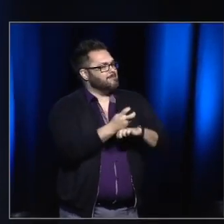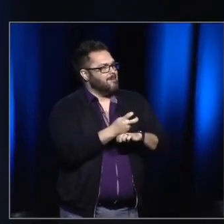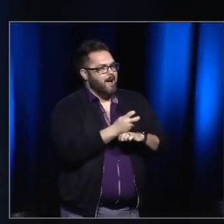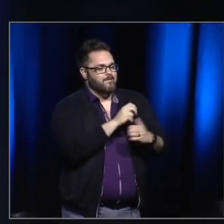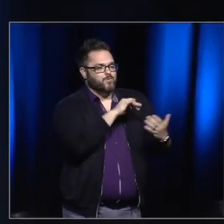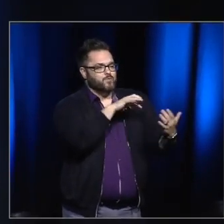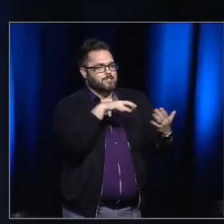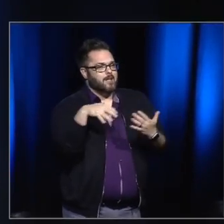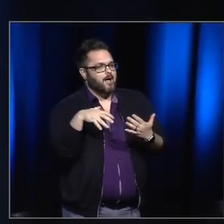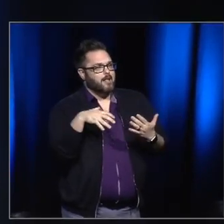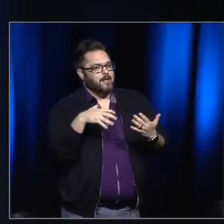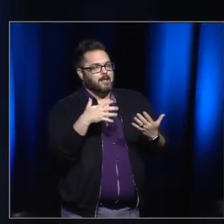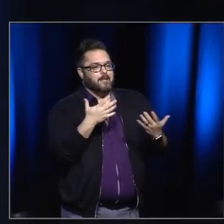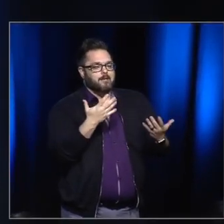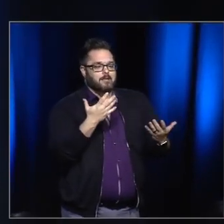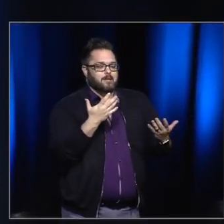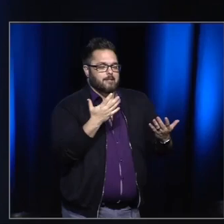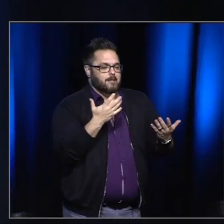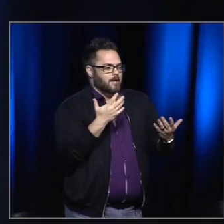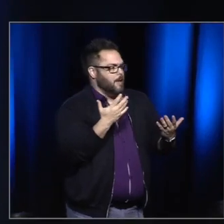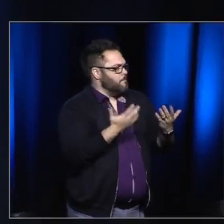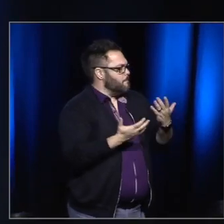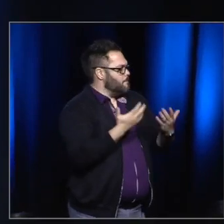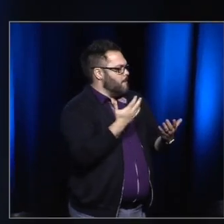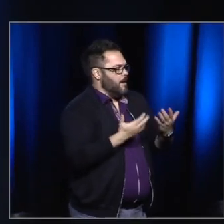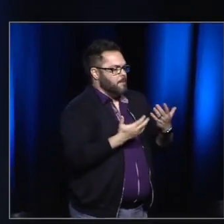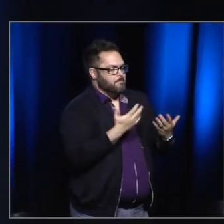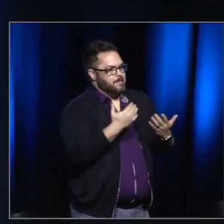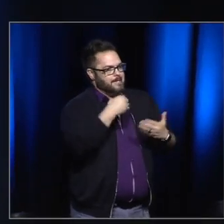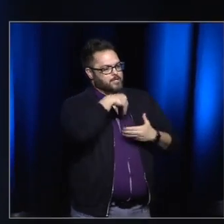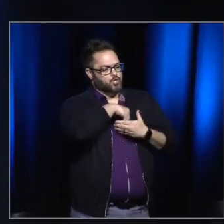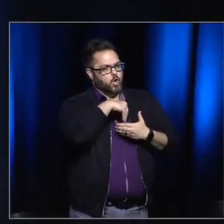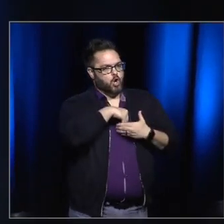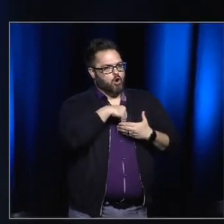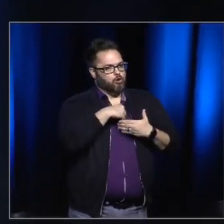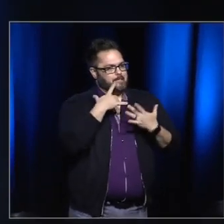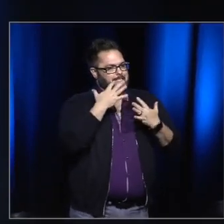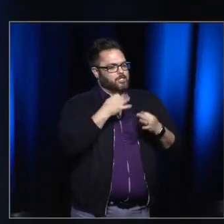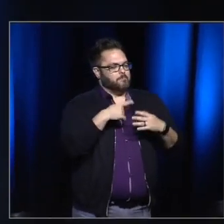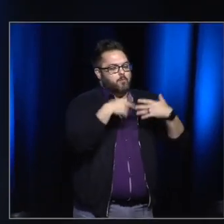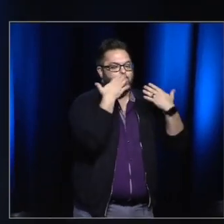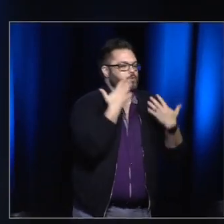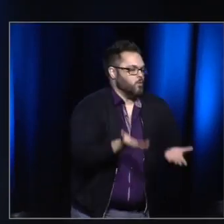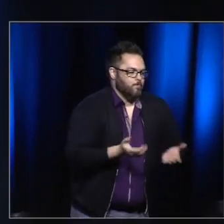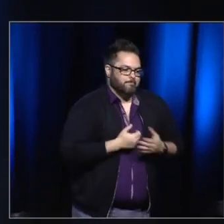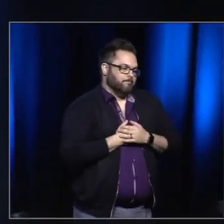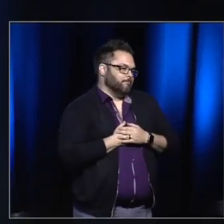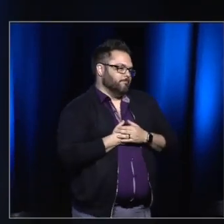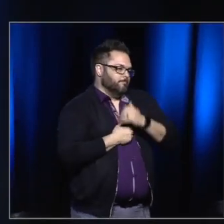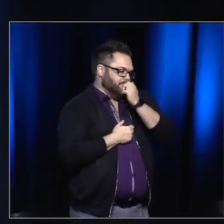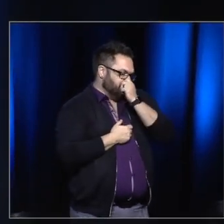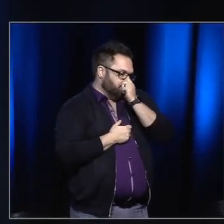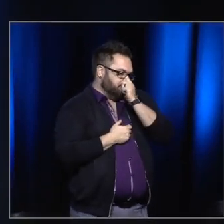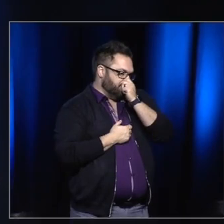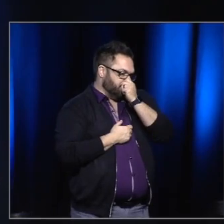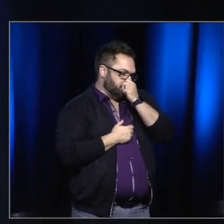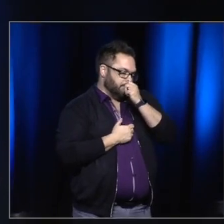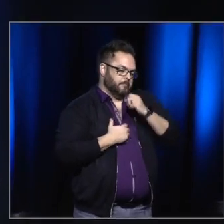it might be internal. And so that'd be totally hard, but and maybe, yeah.